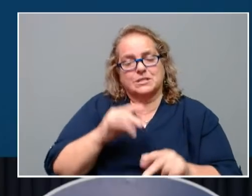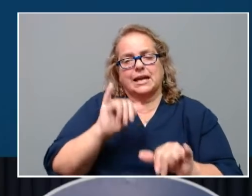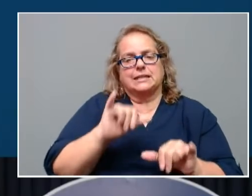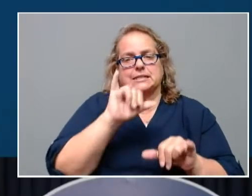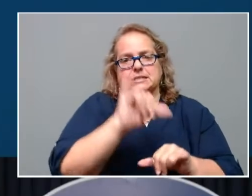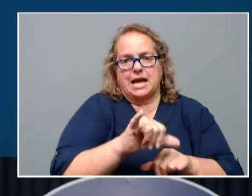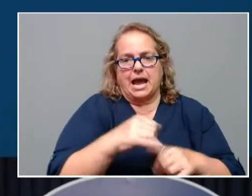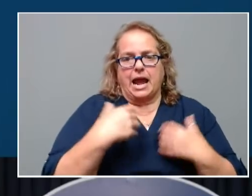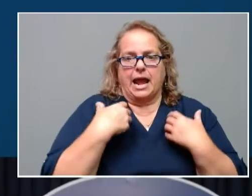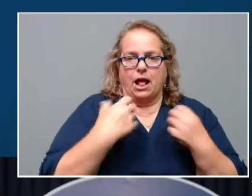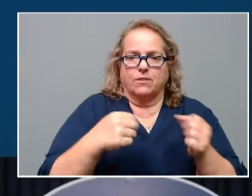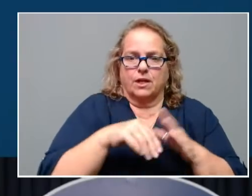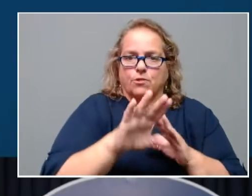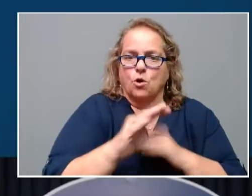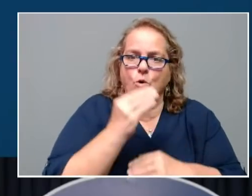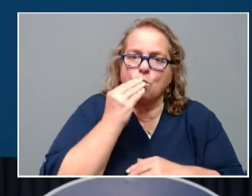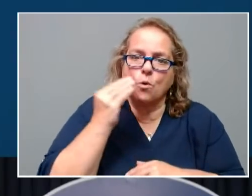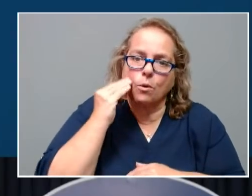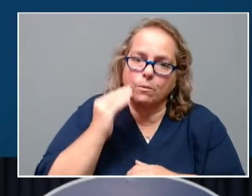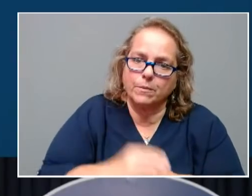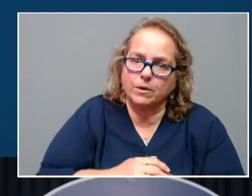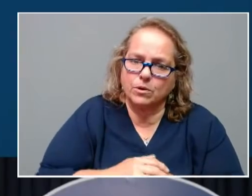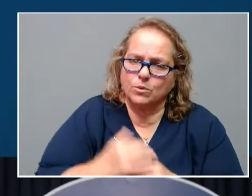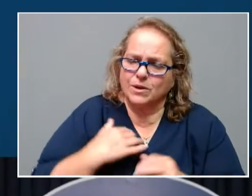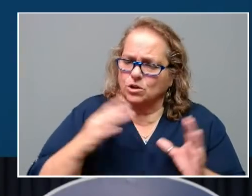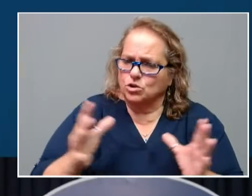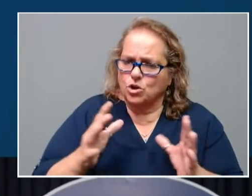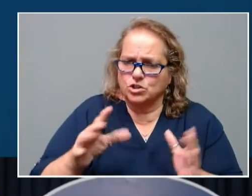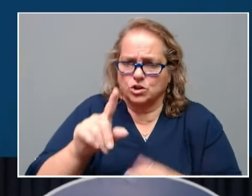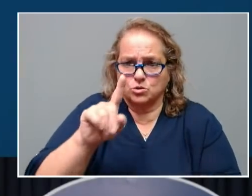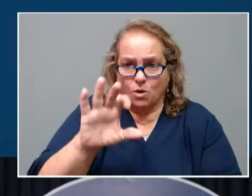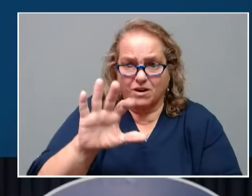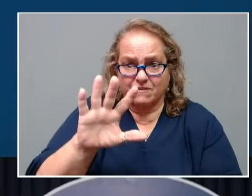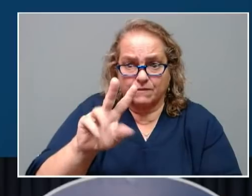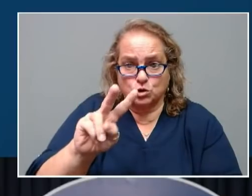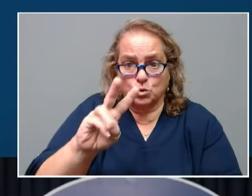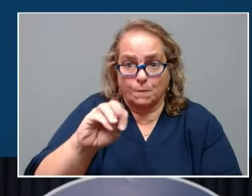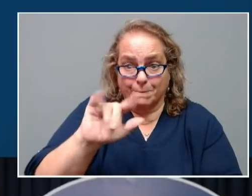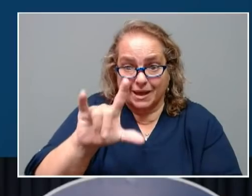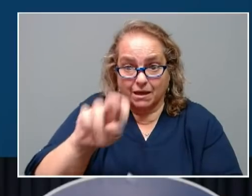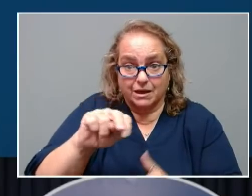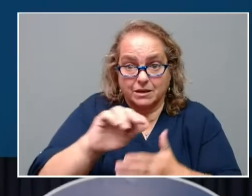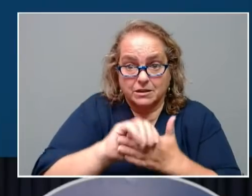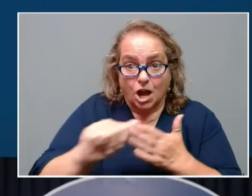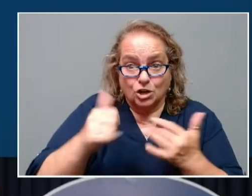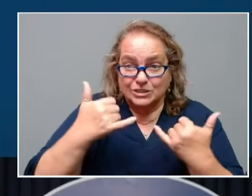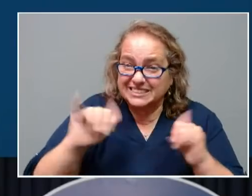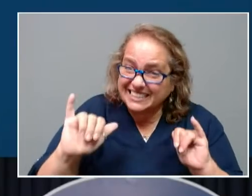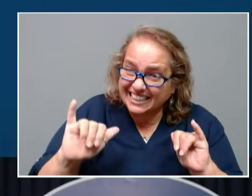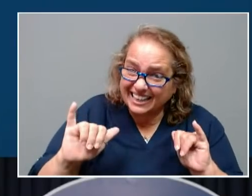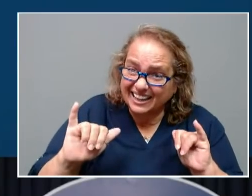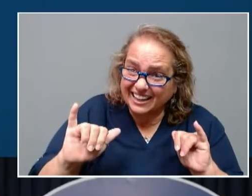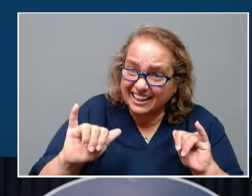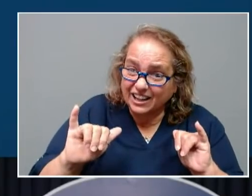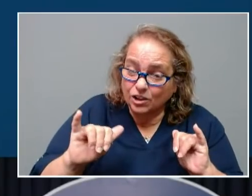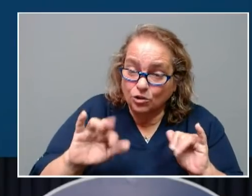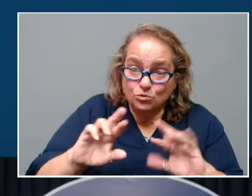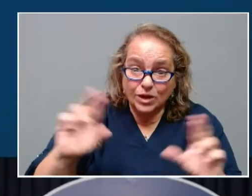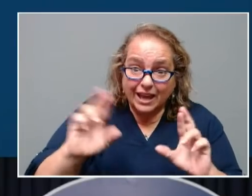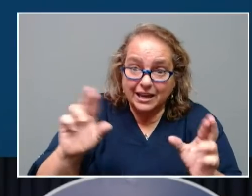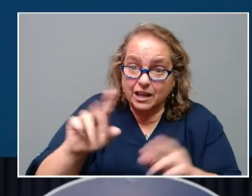home. So we encourage them. There's $152 million still available. 152 for rent